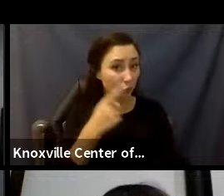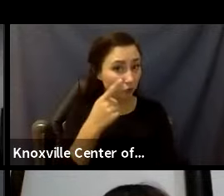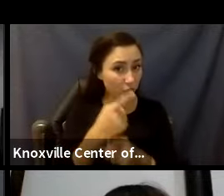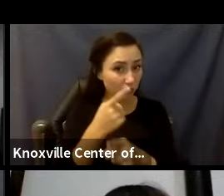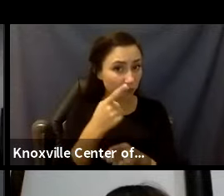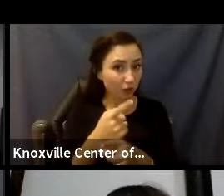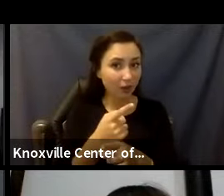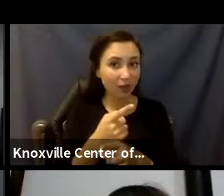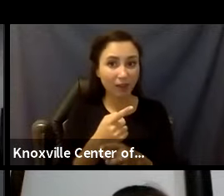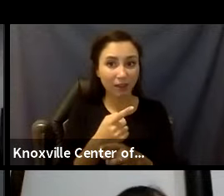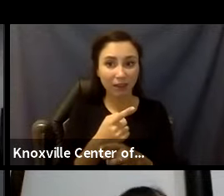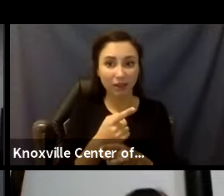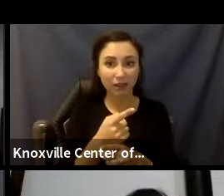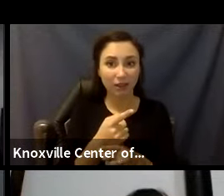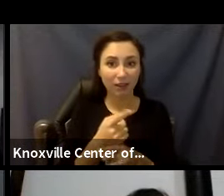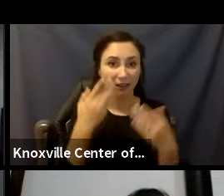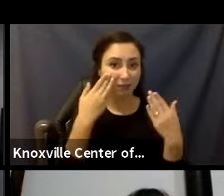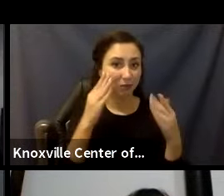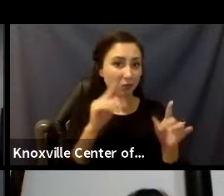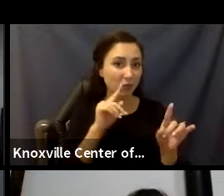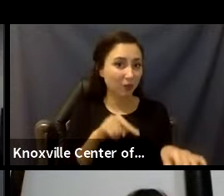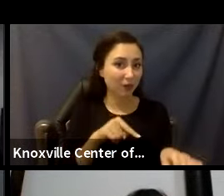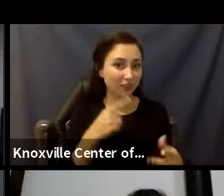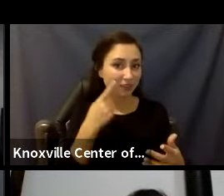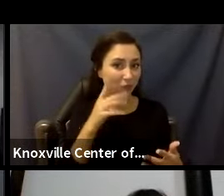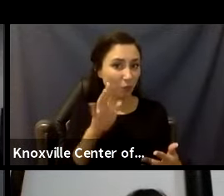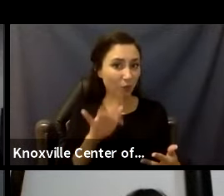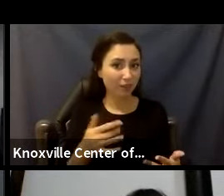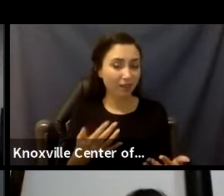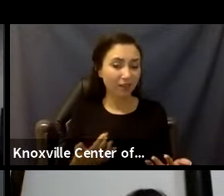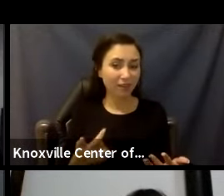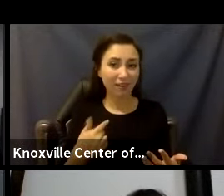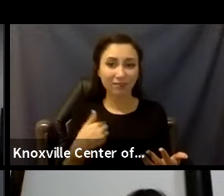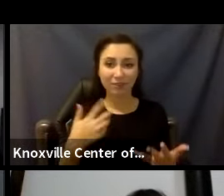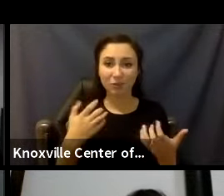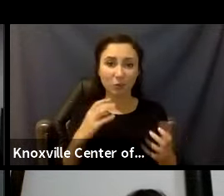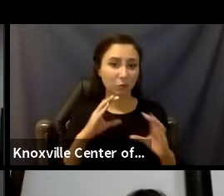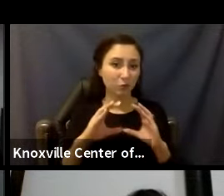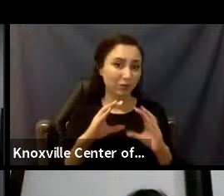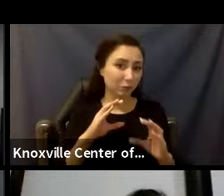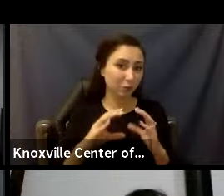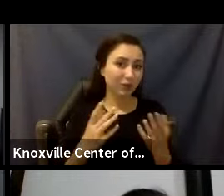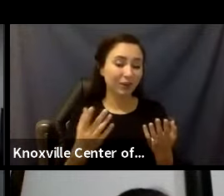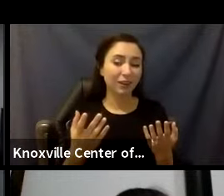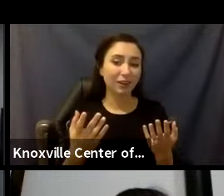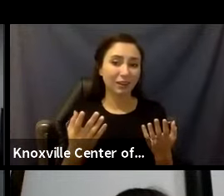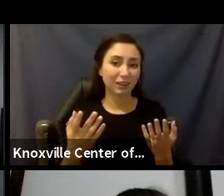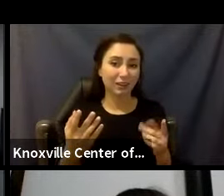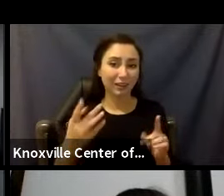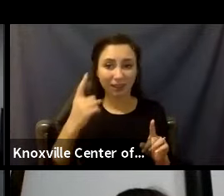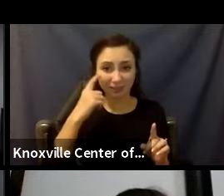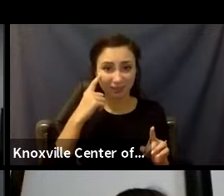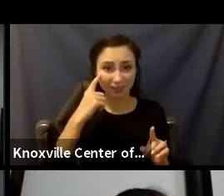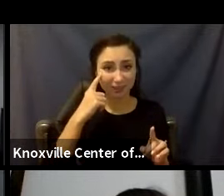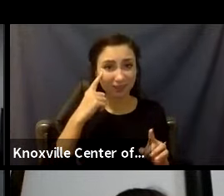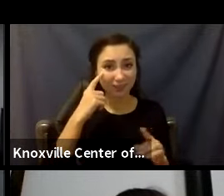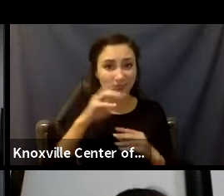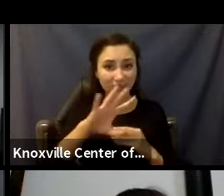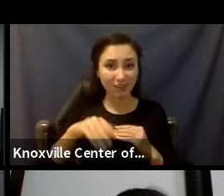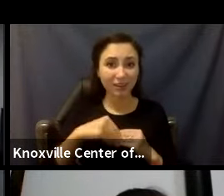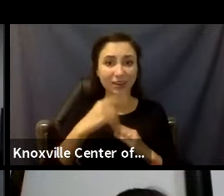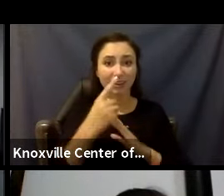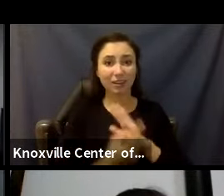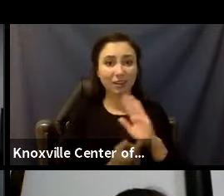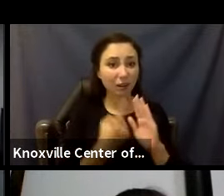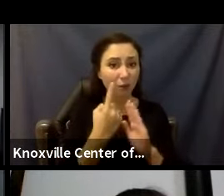I don't know what the answer is. I just wanted to communicate that I think that an extra hour